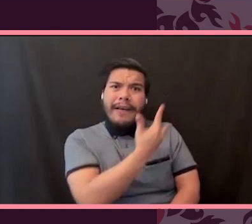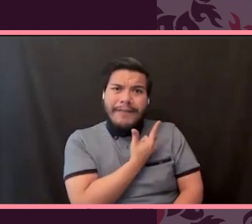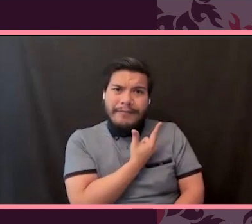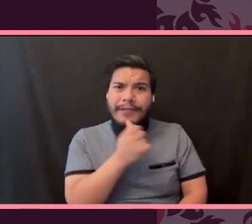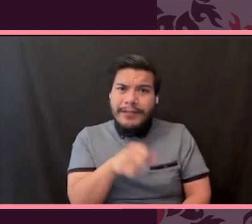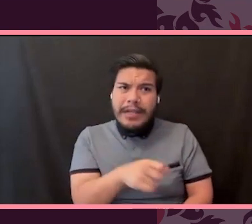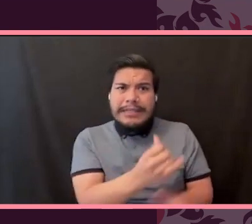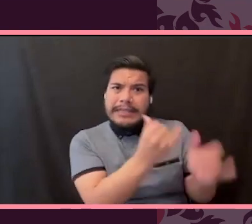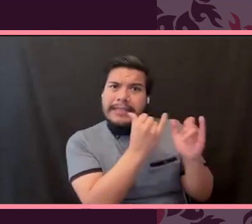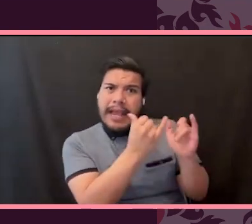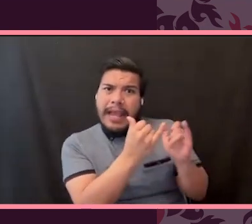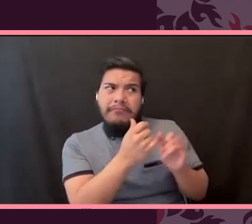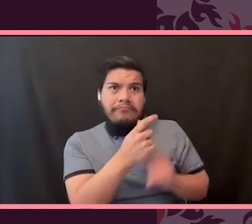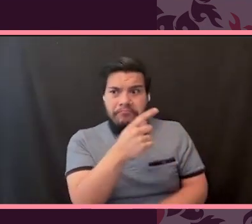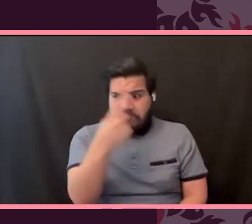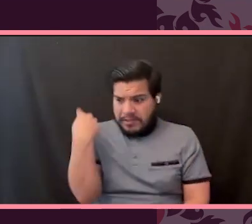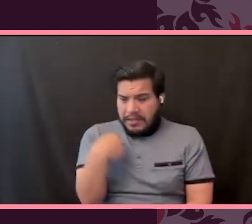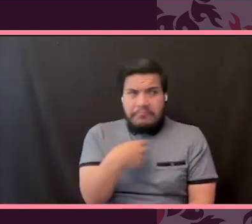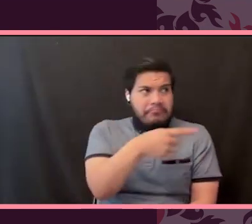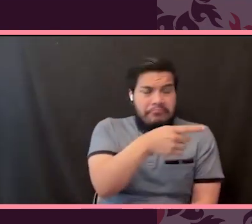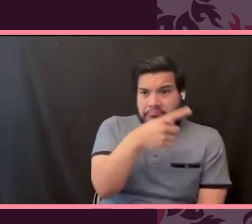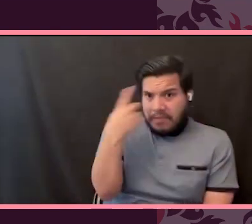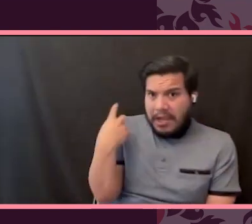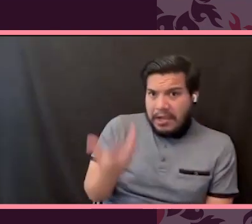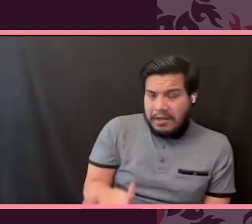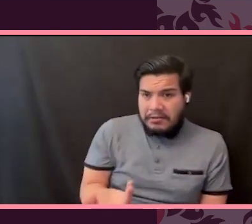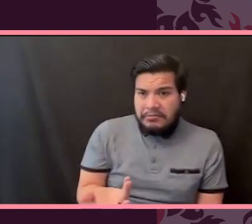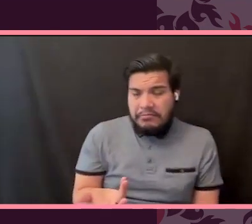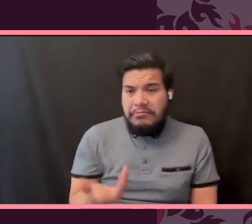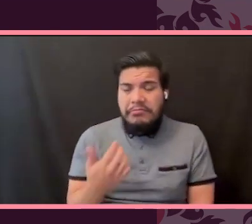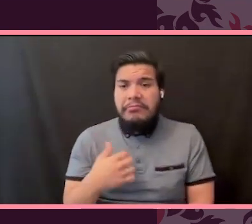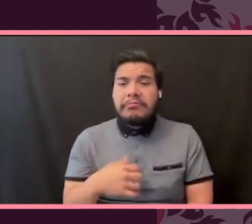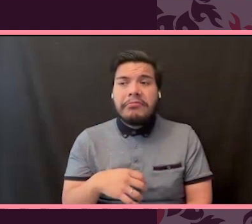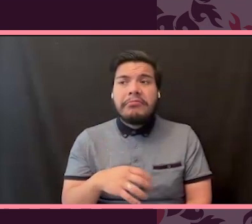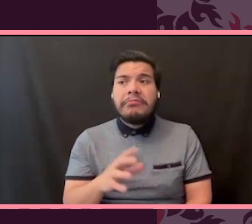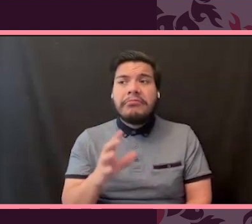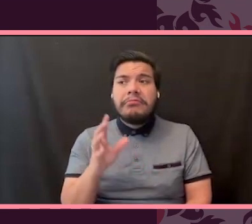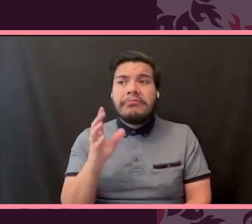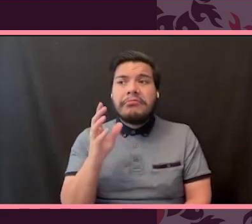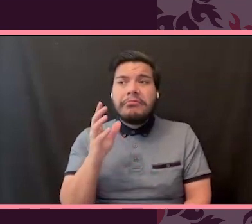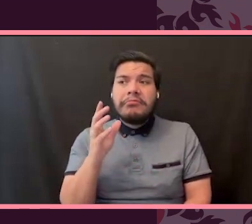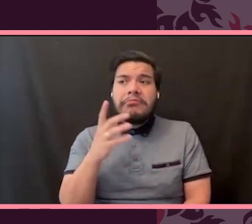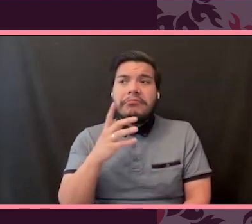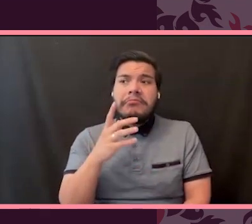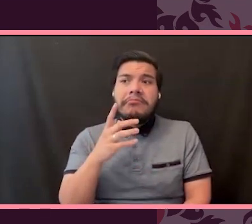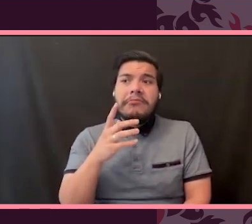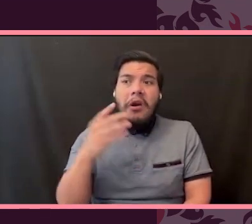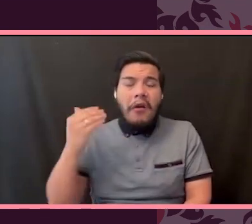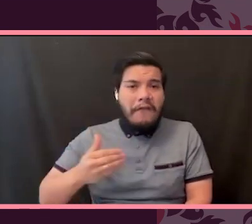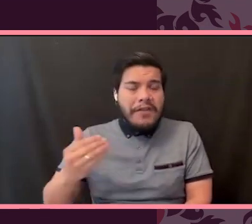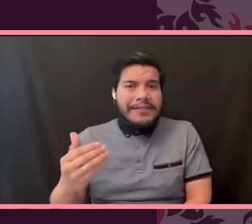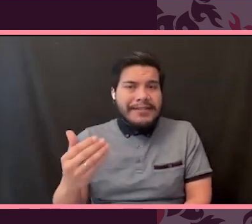same identity as me, in this case being Black, there was often kind of a